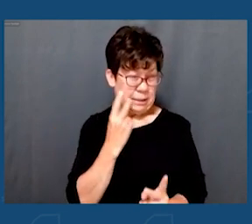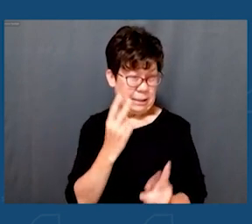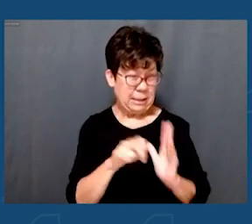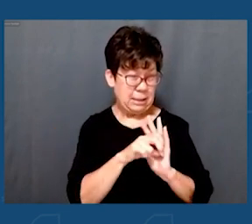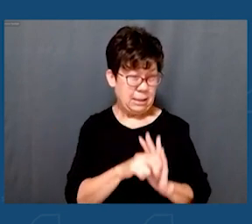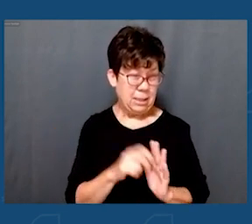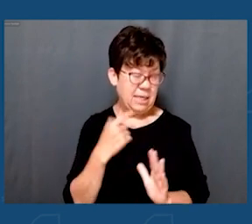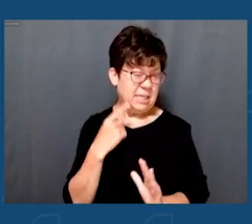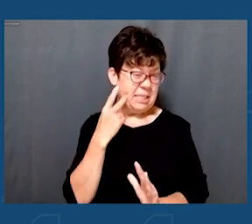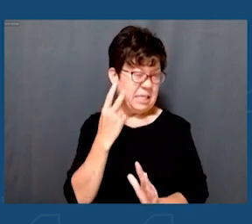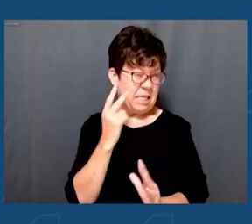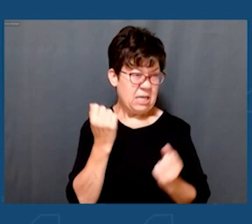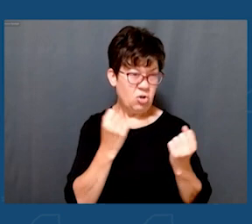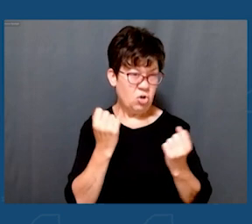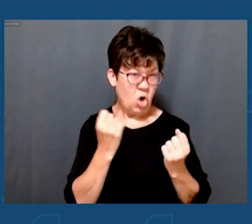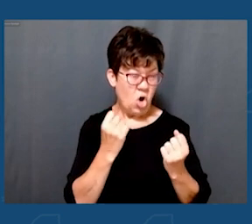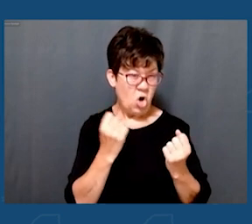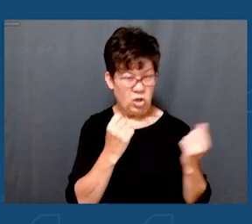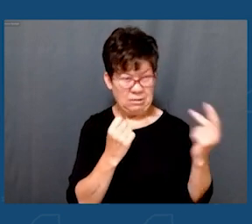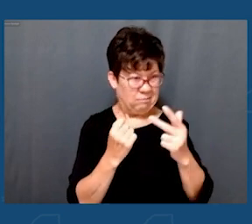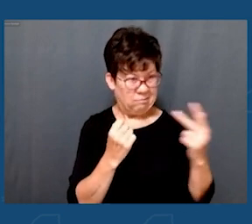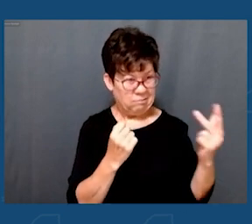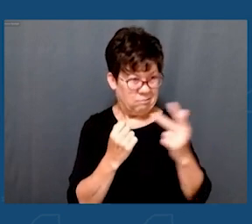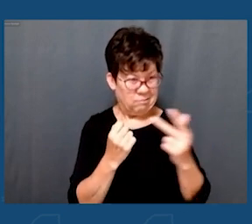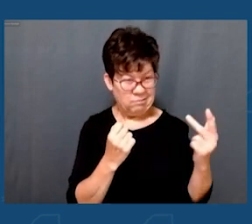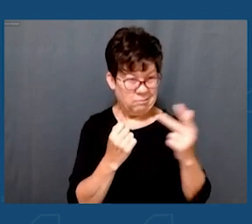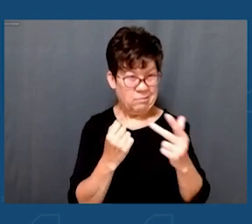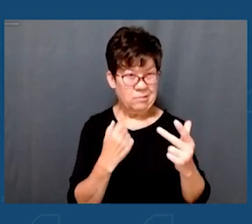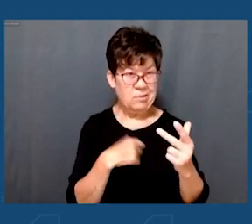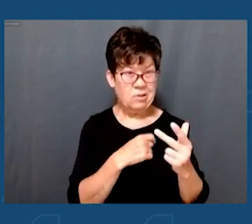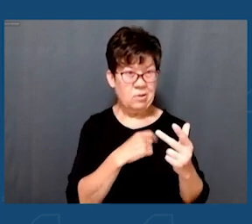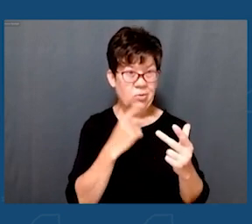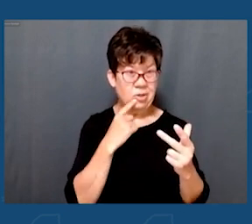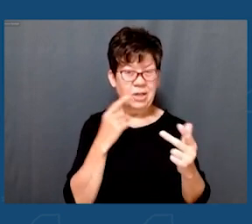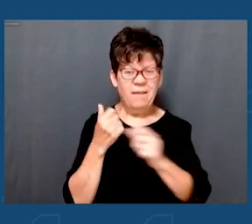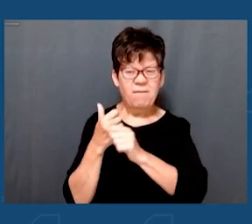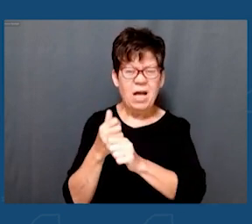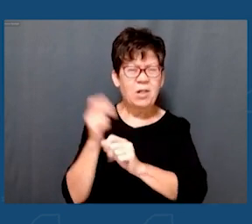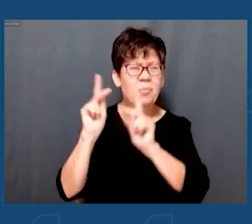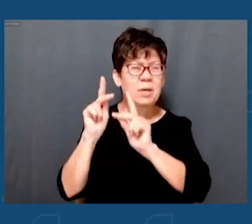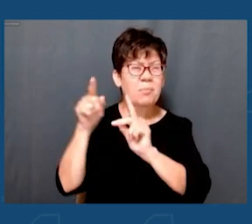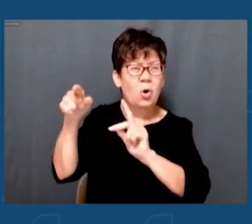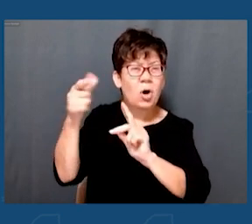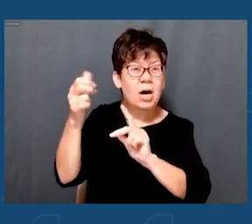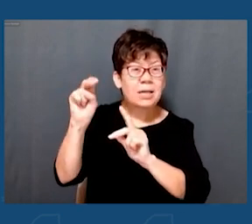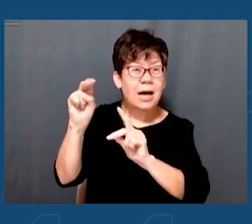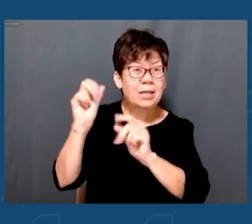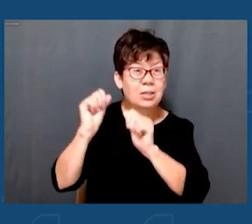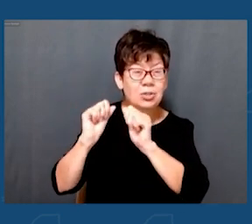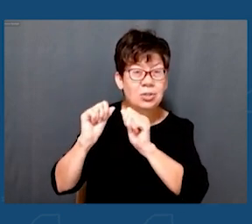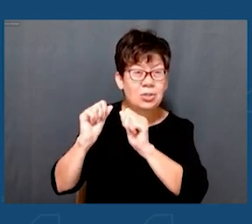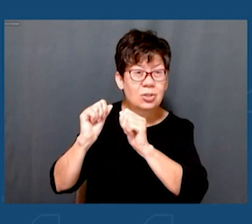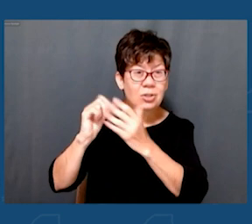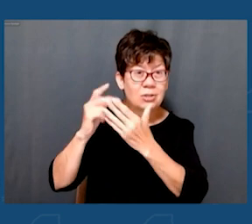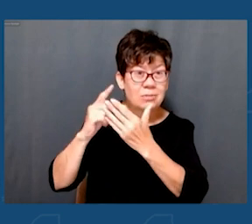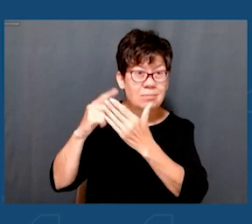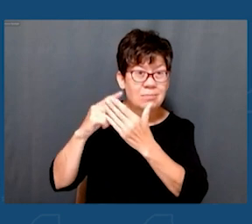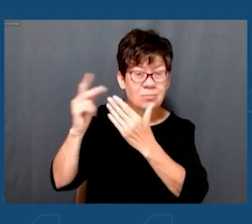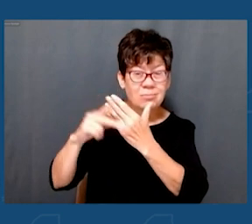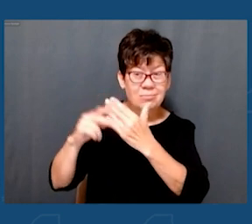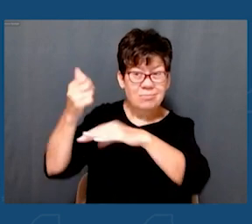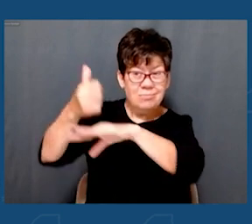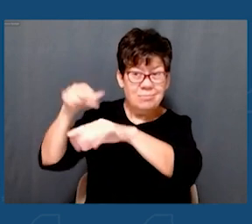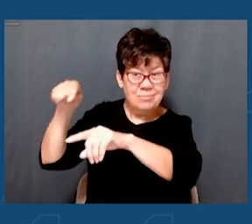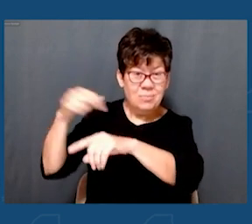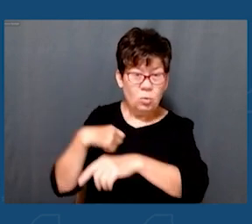up from places like Pennsylvania. We can track people at gun shows, watching someone load illegal guns into a trunk and heading up